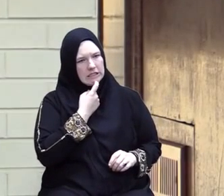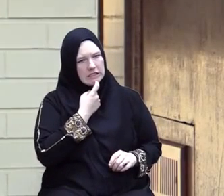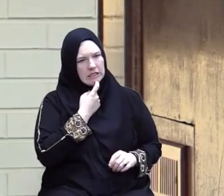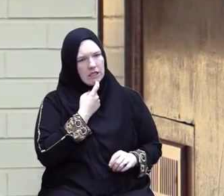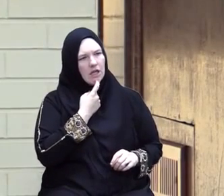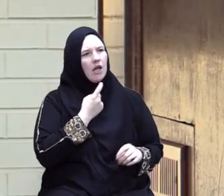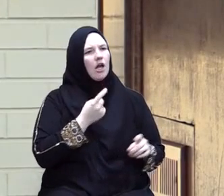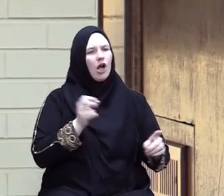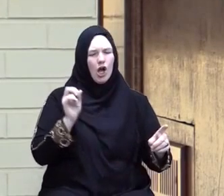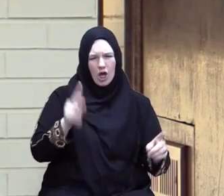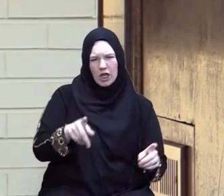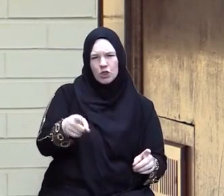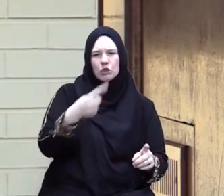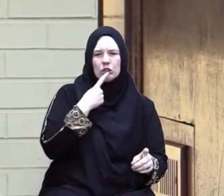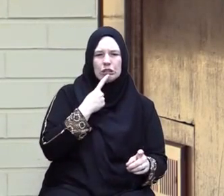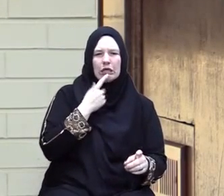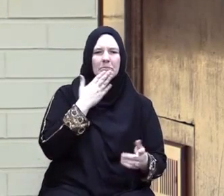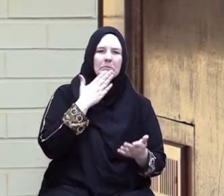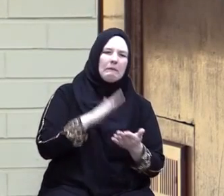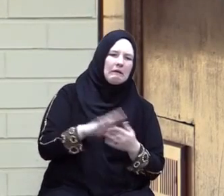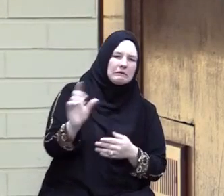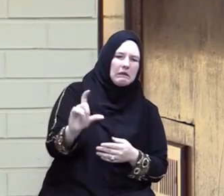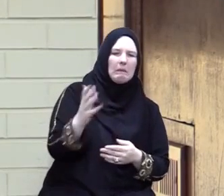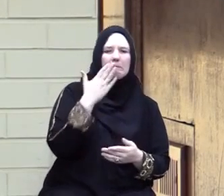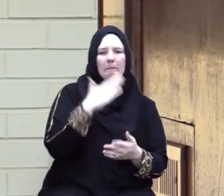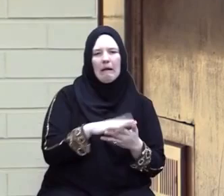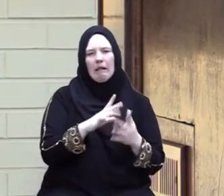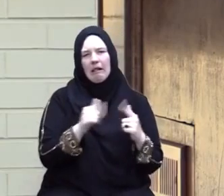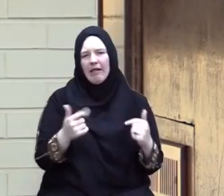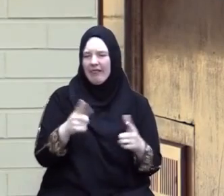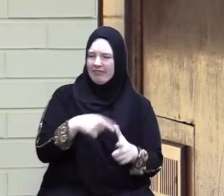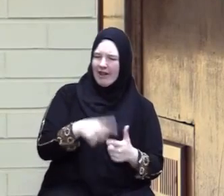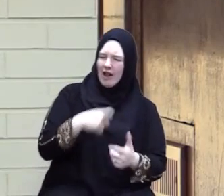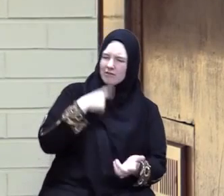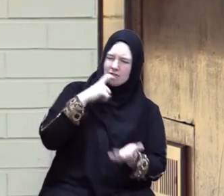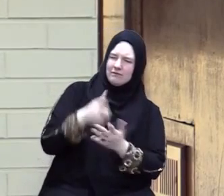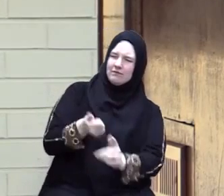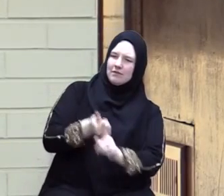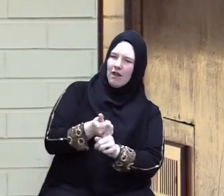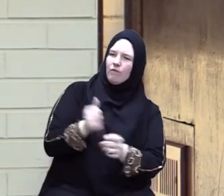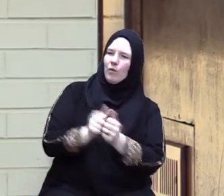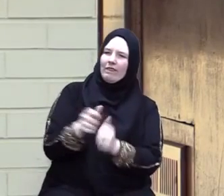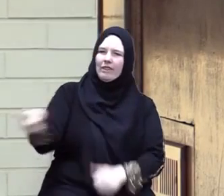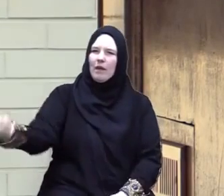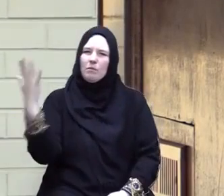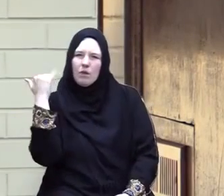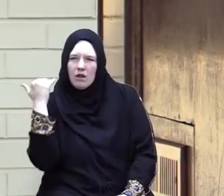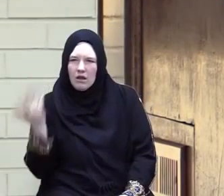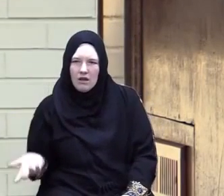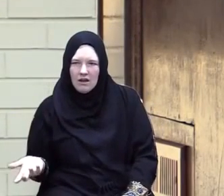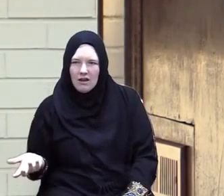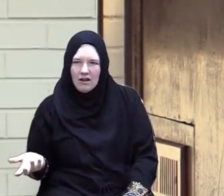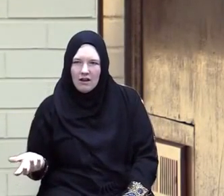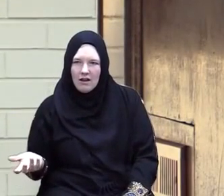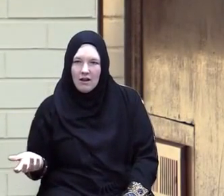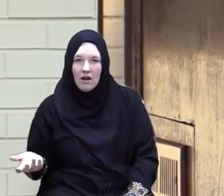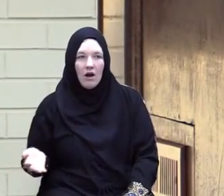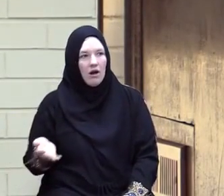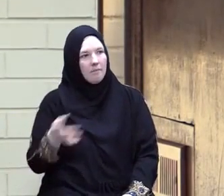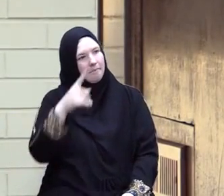for you. That's all what we're doing. Allah says that He